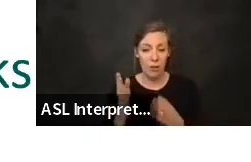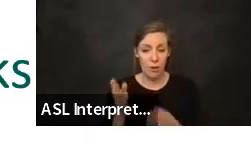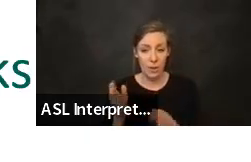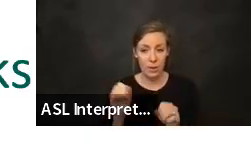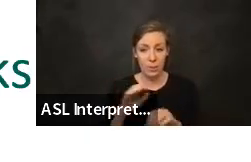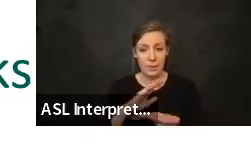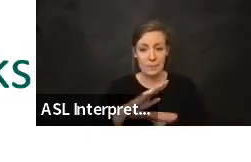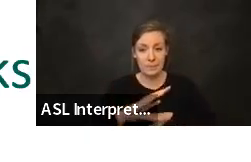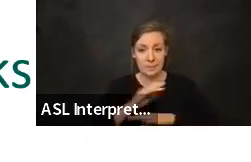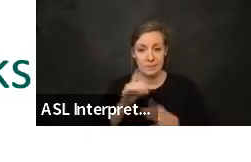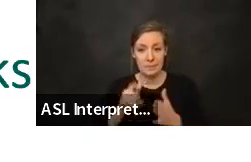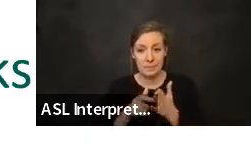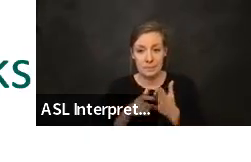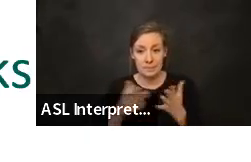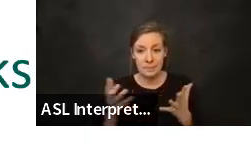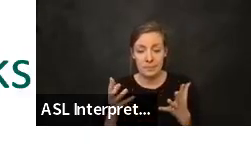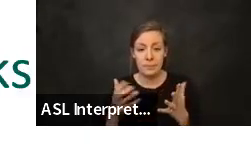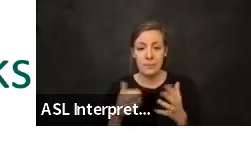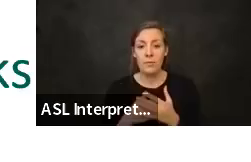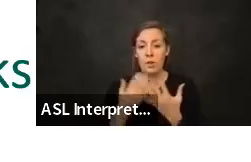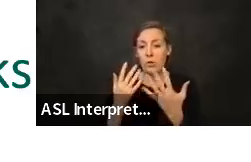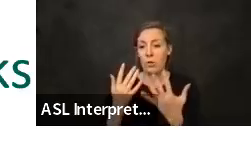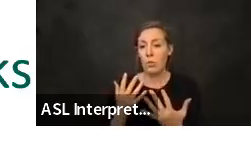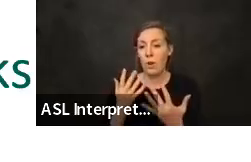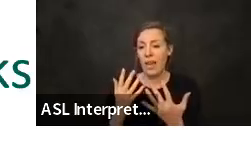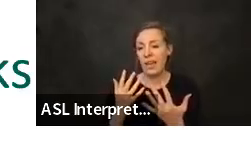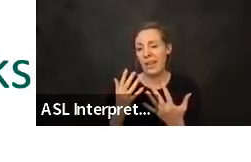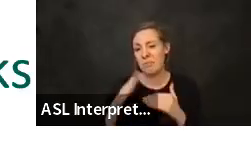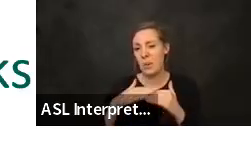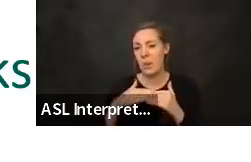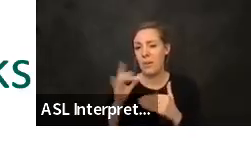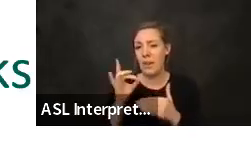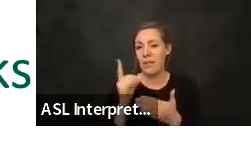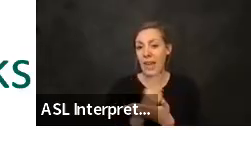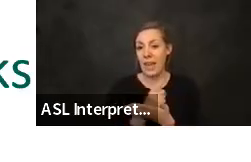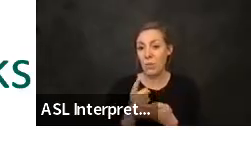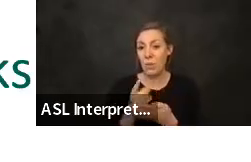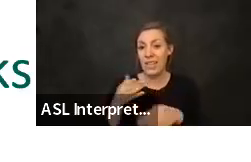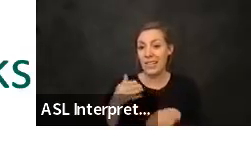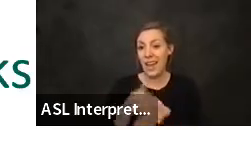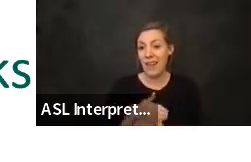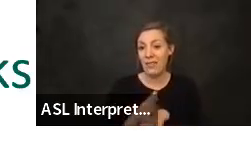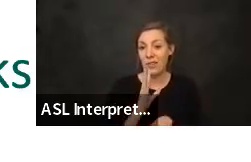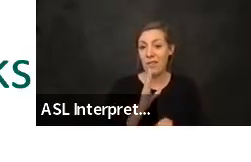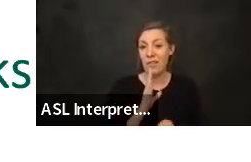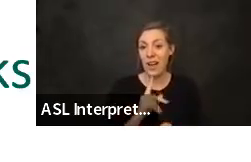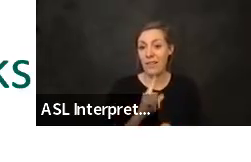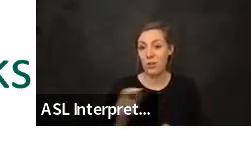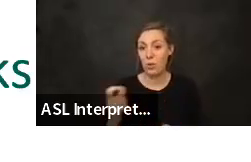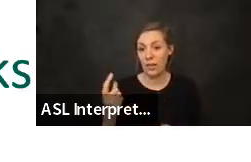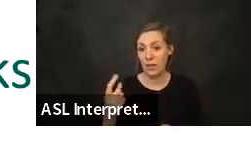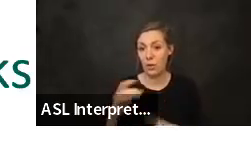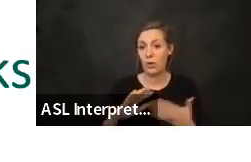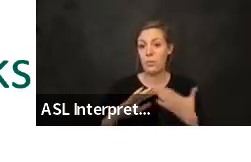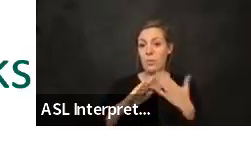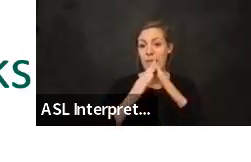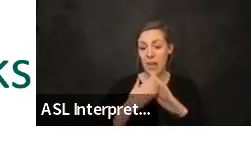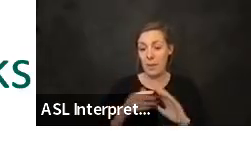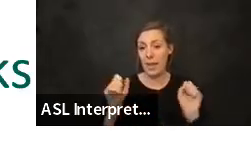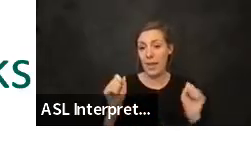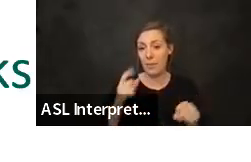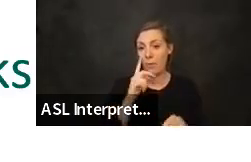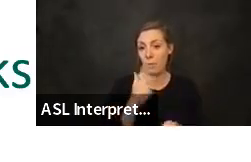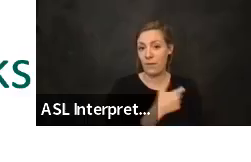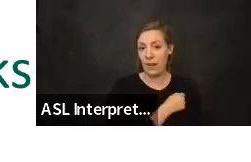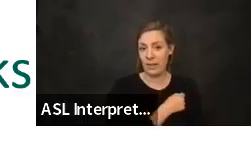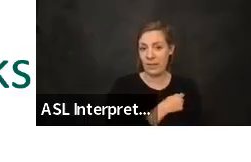criteria, however, is to wait at least 8 weeks after 5 to 11-year-olds become vaccine eligible. We have not